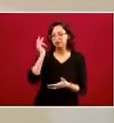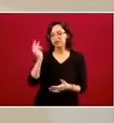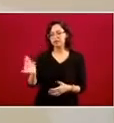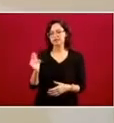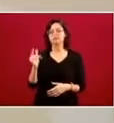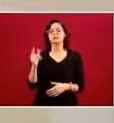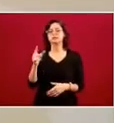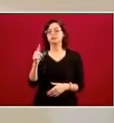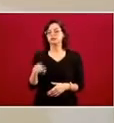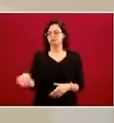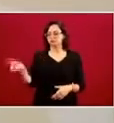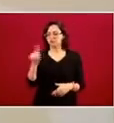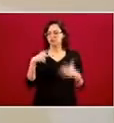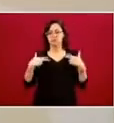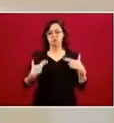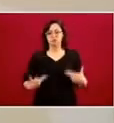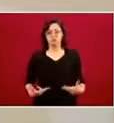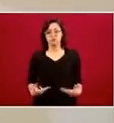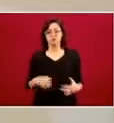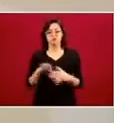presence, their